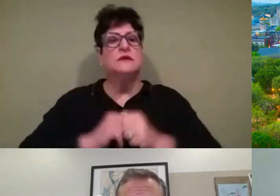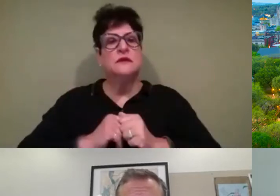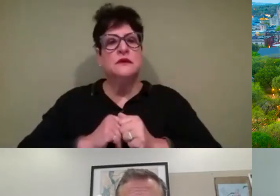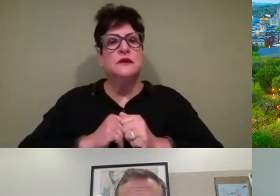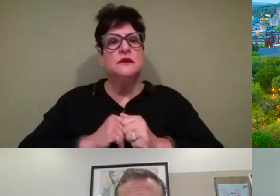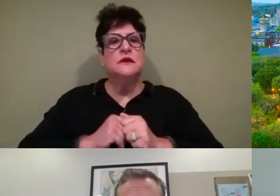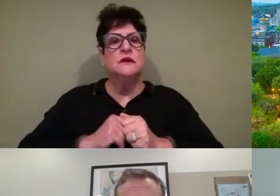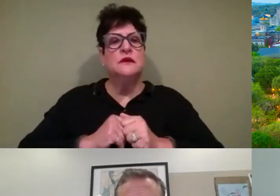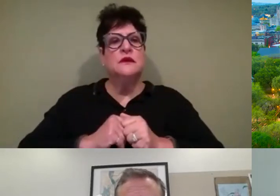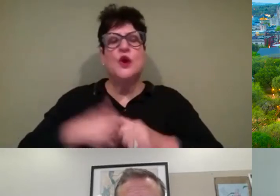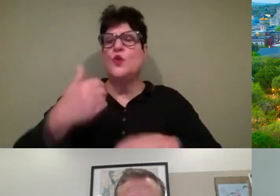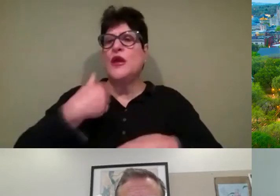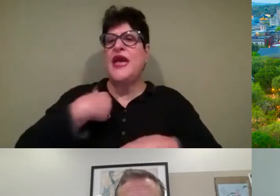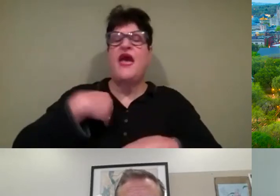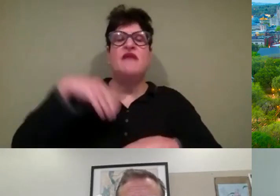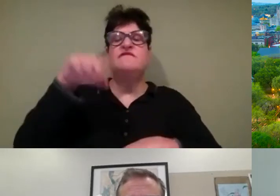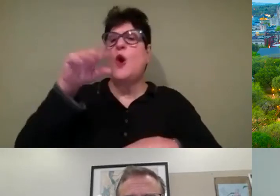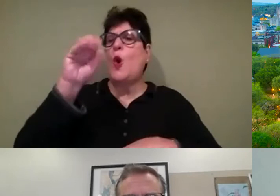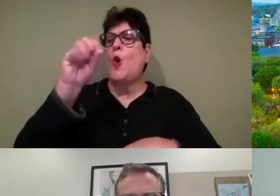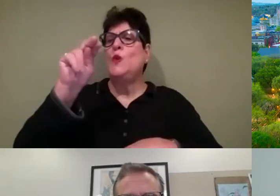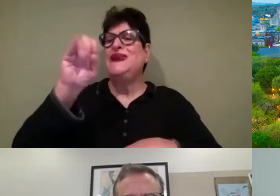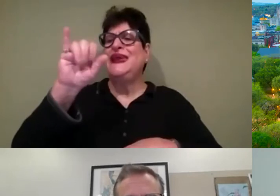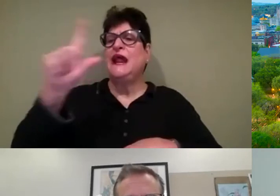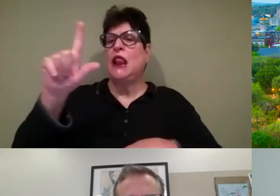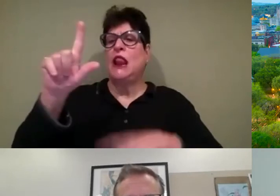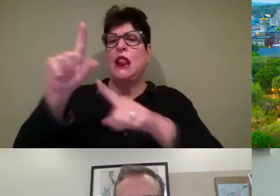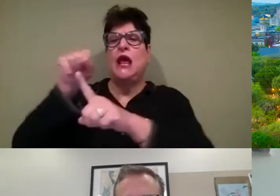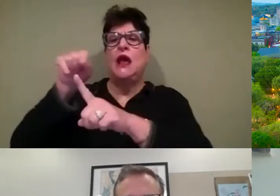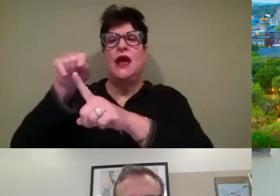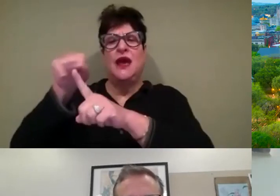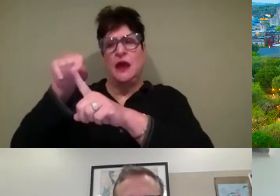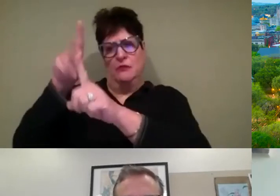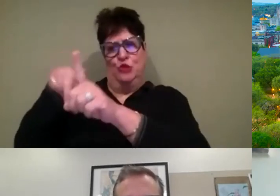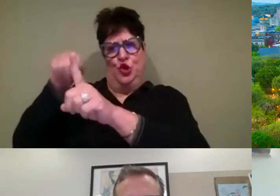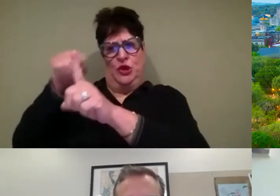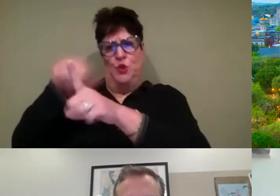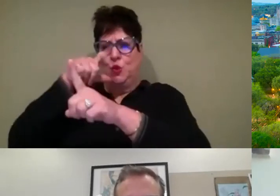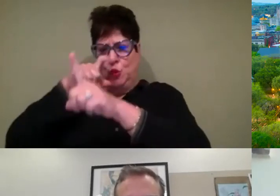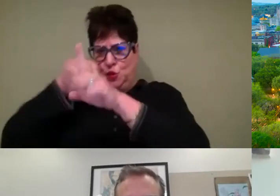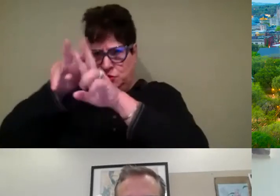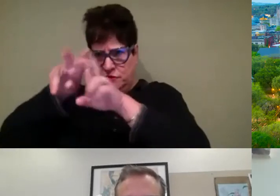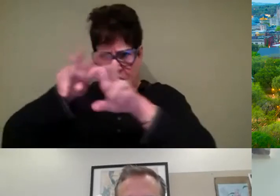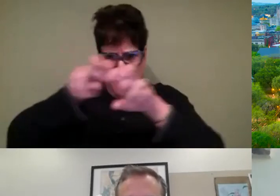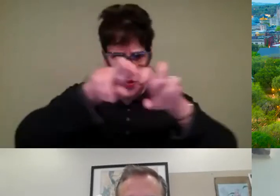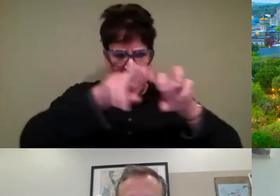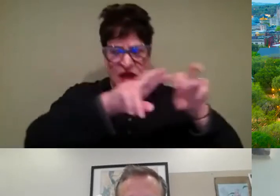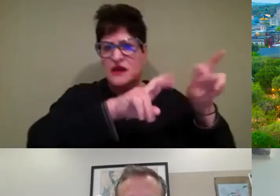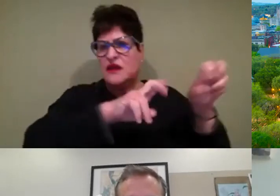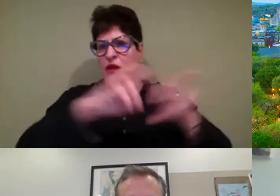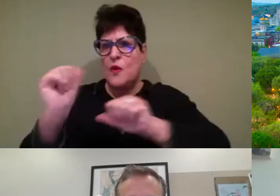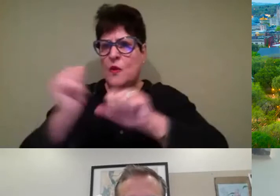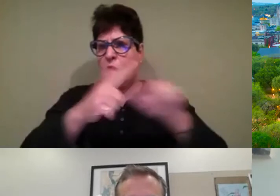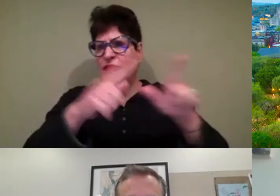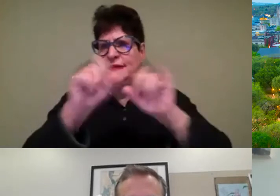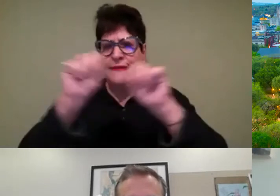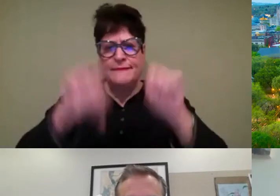We have Fuss and O'Neill on board, who are doing evaluations of all of the HVAC systems. So far, all of them have come back